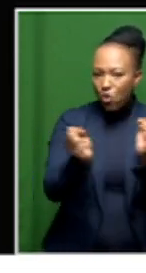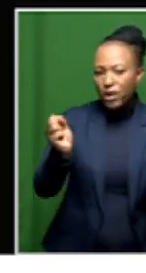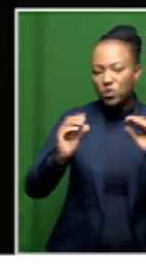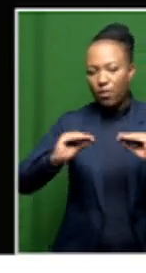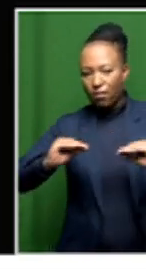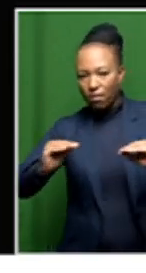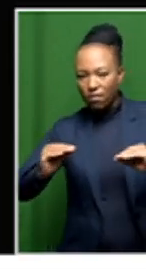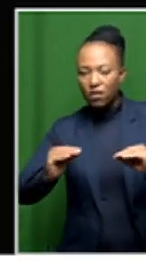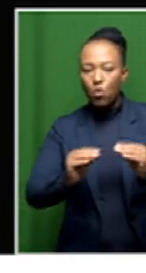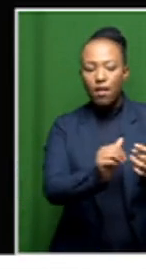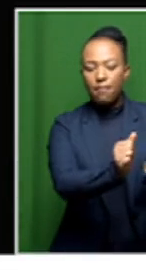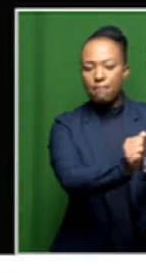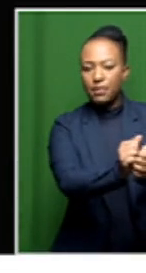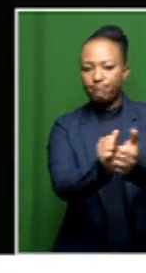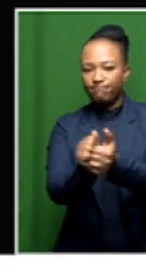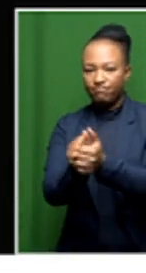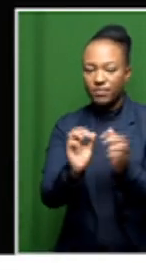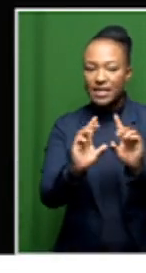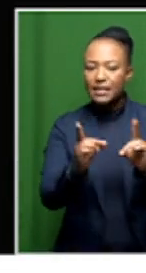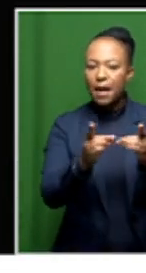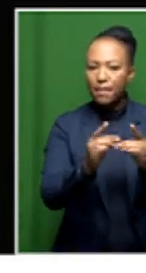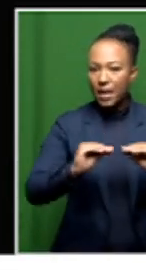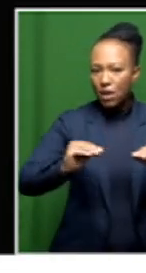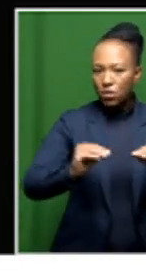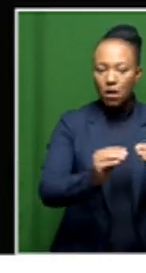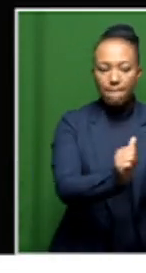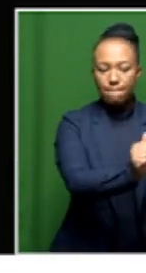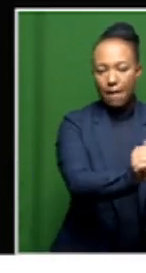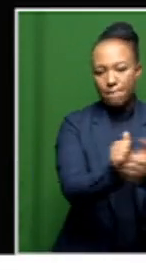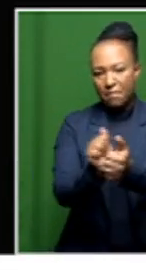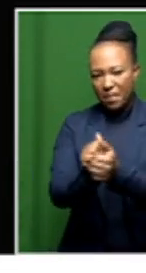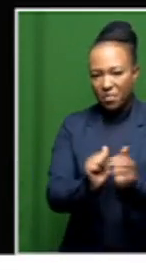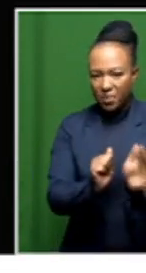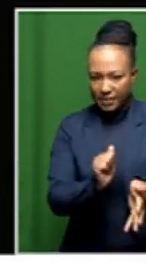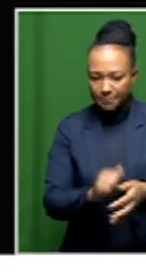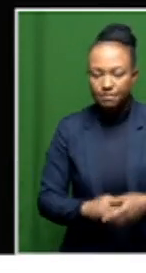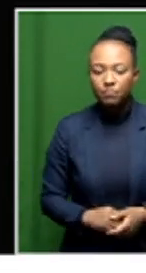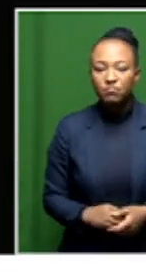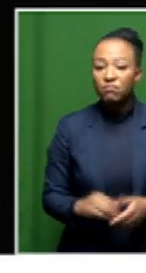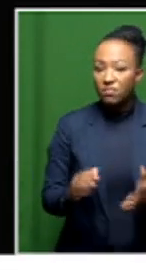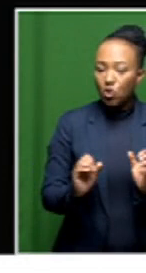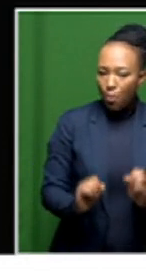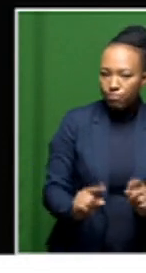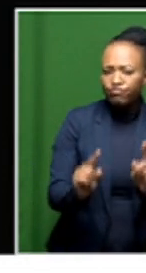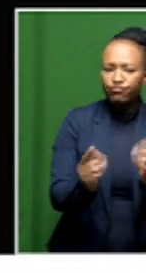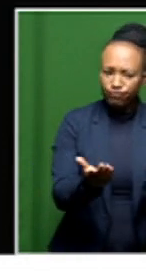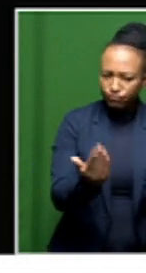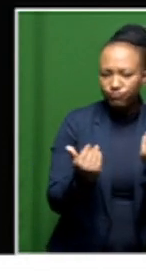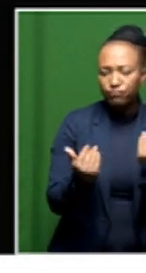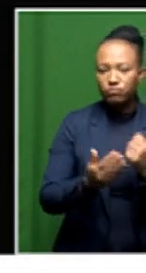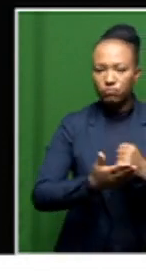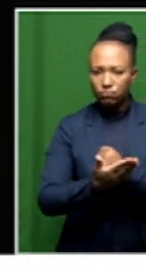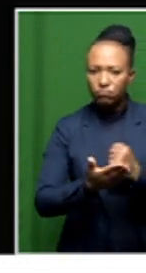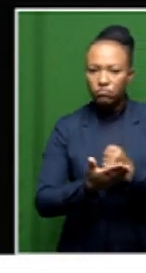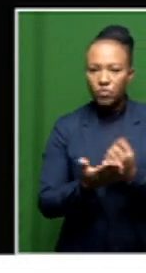with the different provincial departments of education. We'll also be providing opportunities for registration when